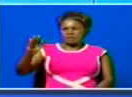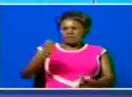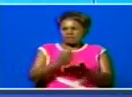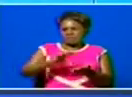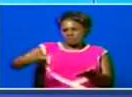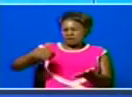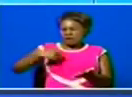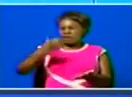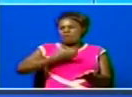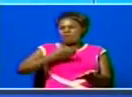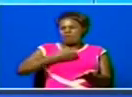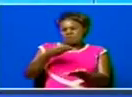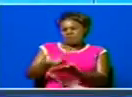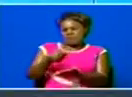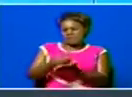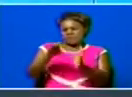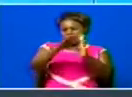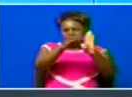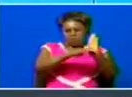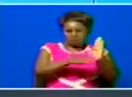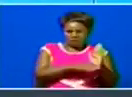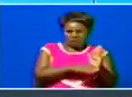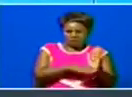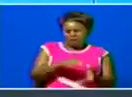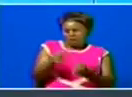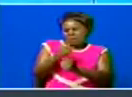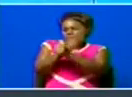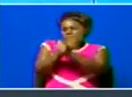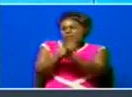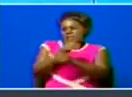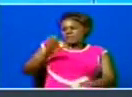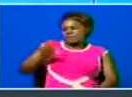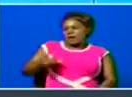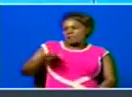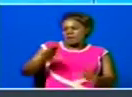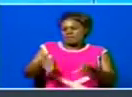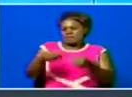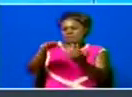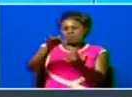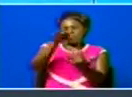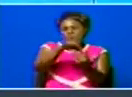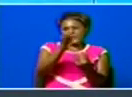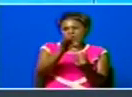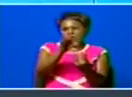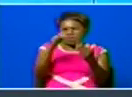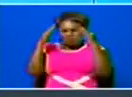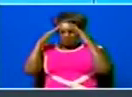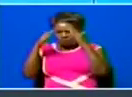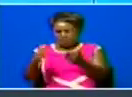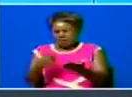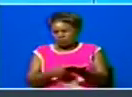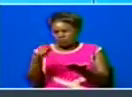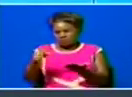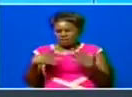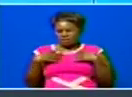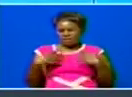own health financing programs running. Adding Linda Mama to the counties gives Kenyans options to choose from, which is the focus of this week's